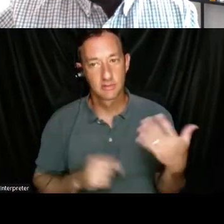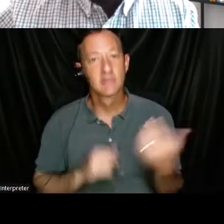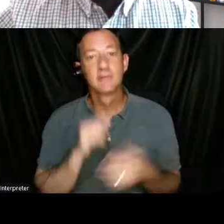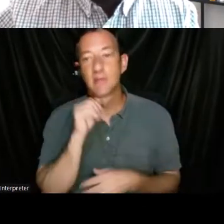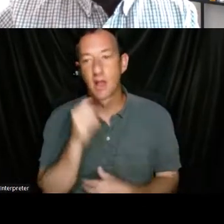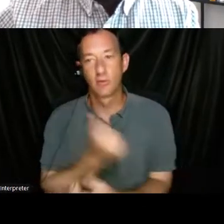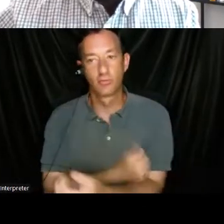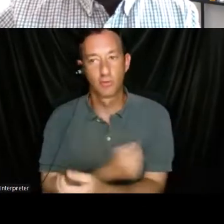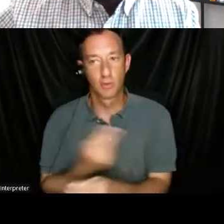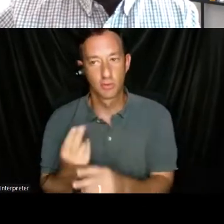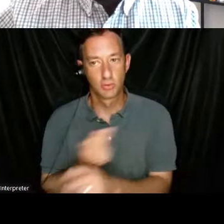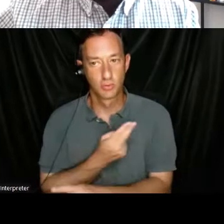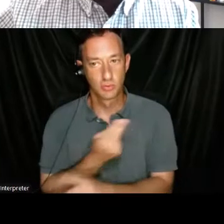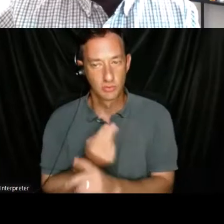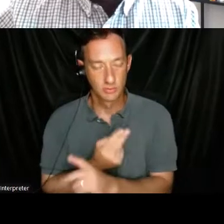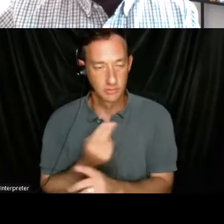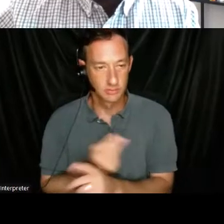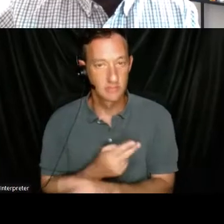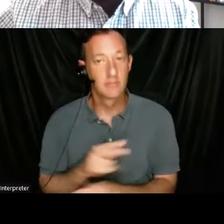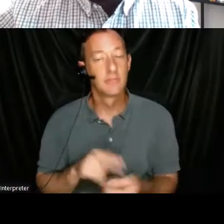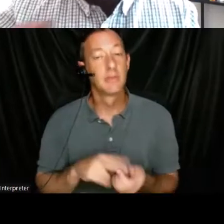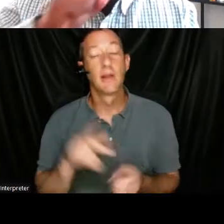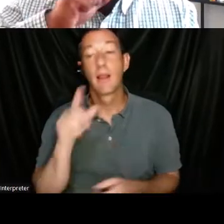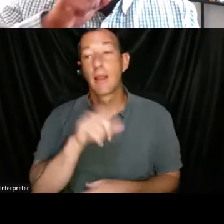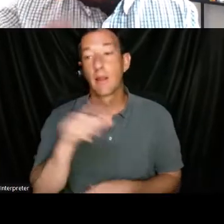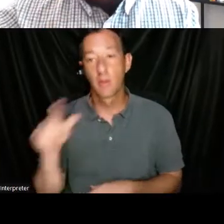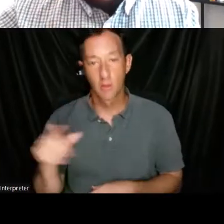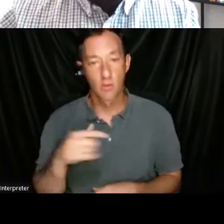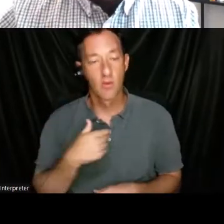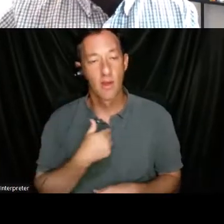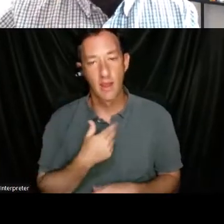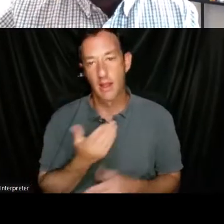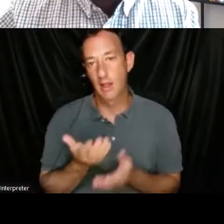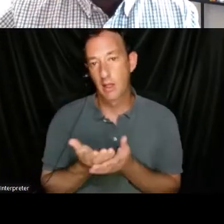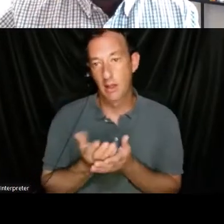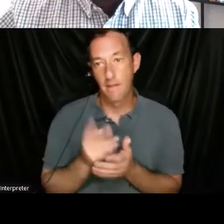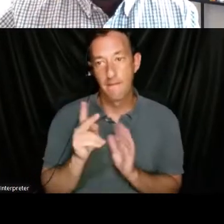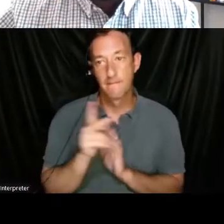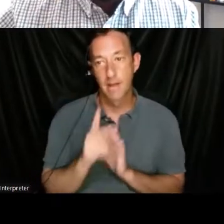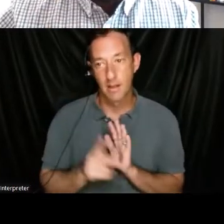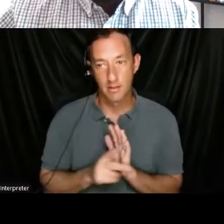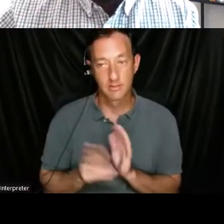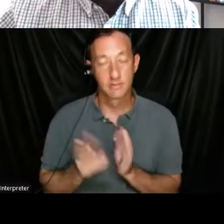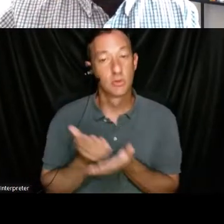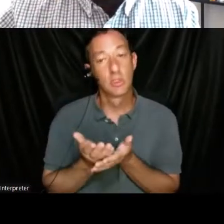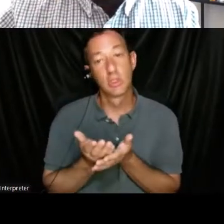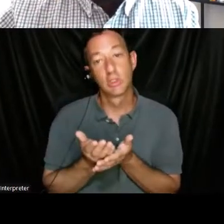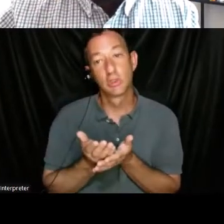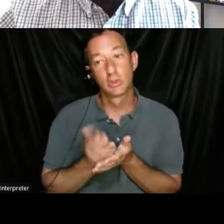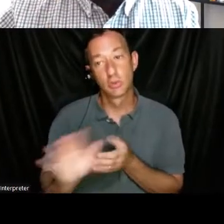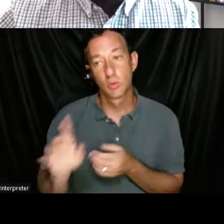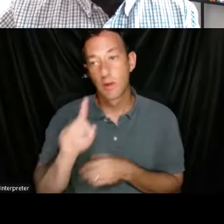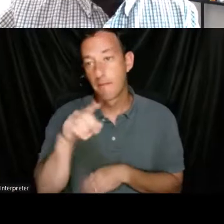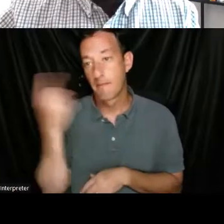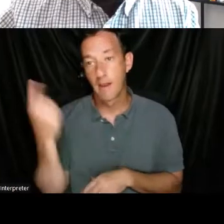for instance, if a landlord had an exclusion, had a policy that excluded